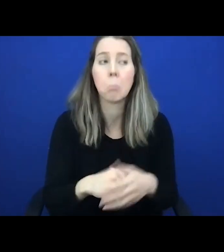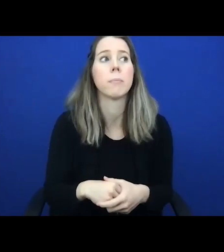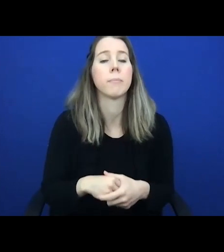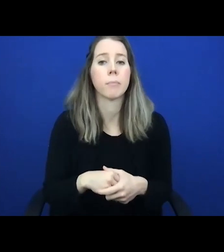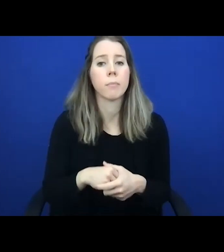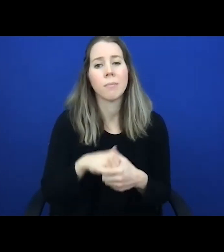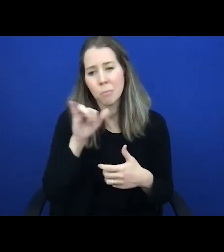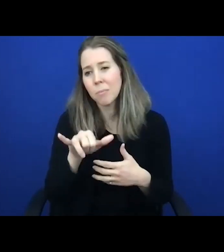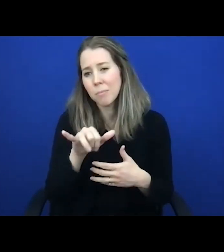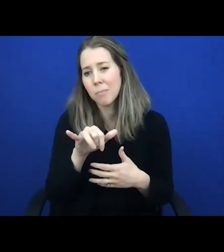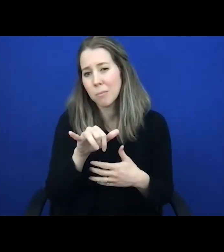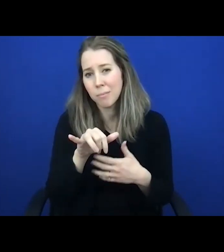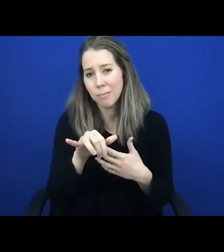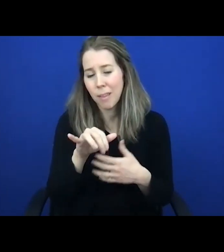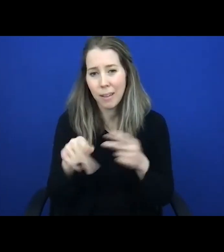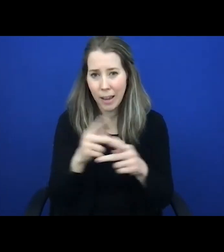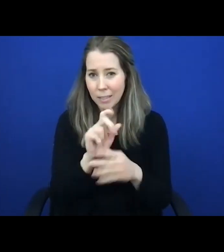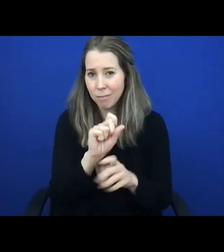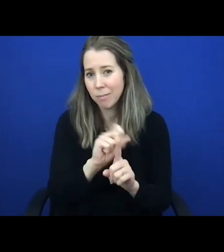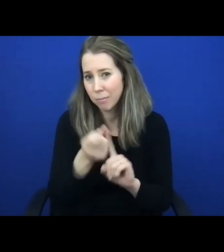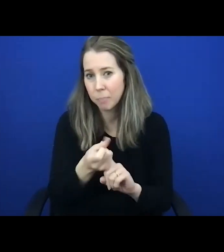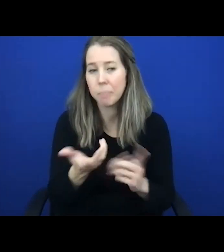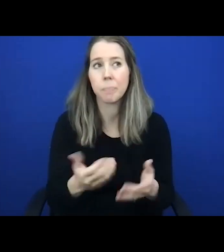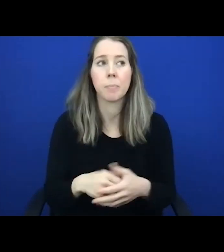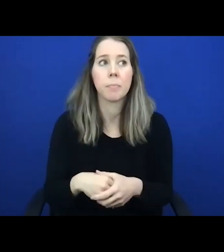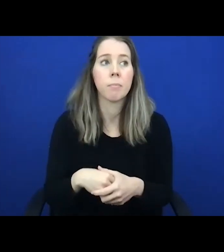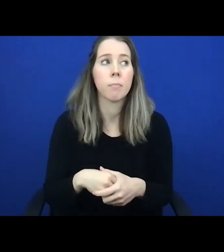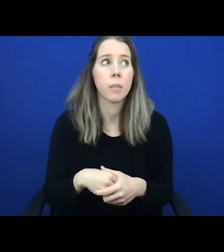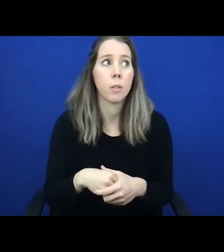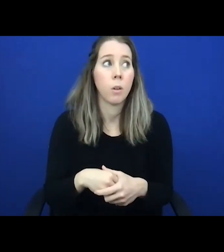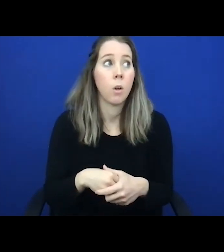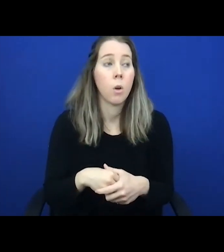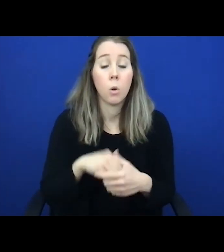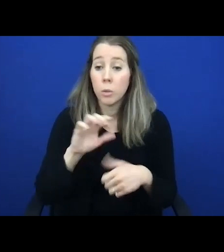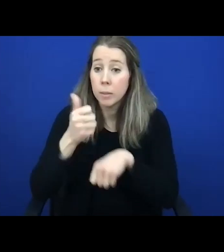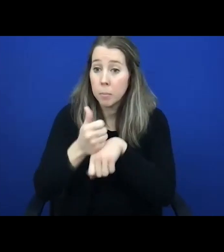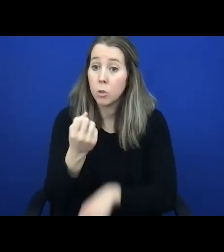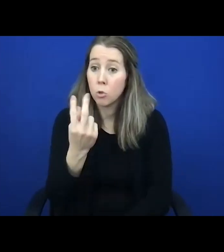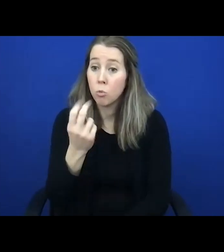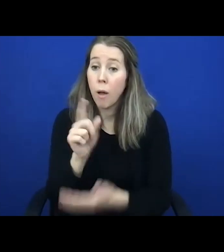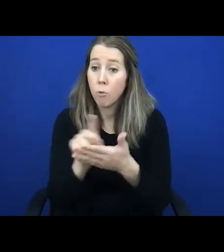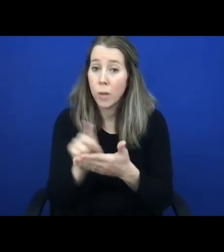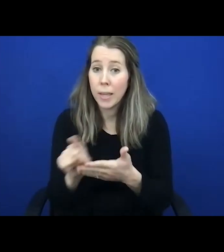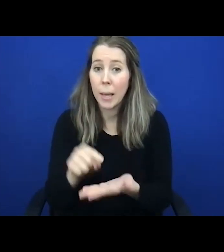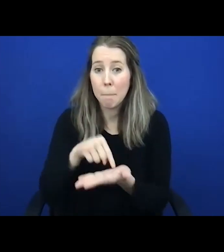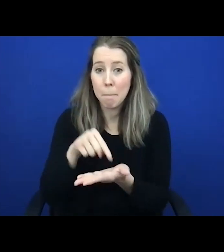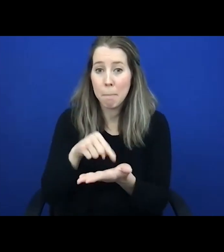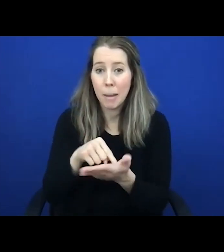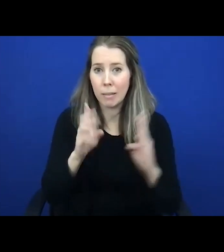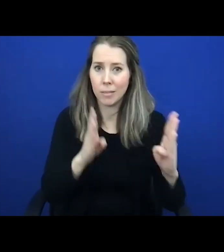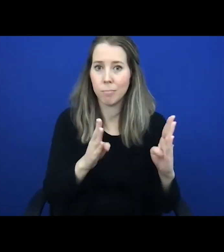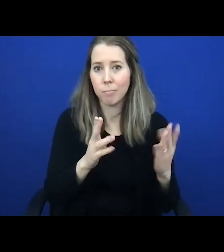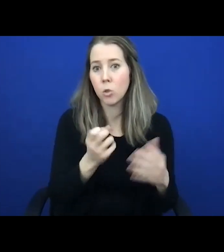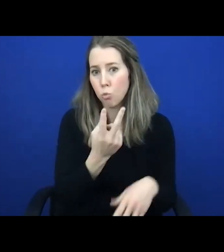Those kinds of things. So it's based on a 12-week billing session, 12-week subscription